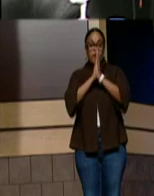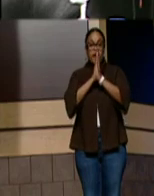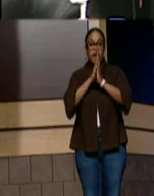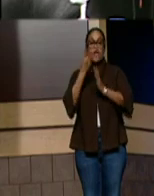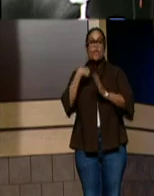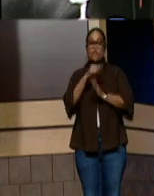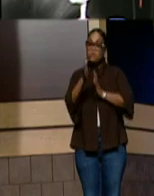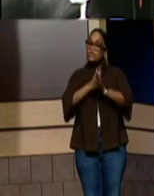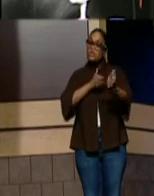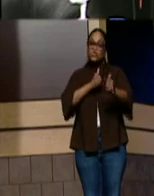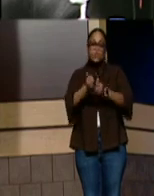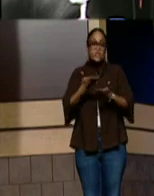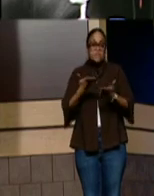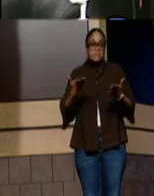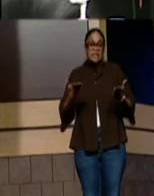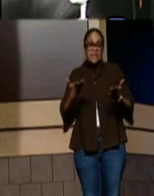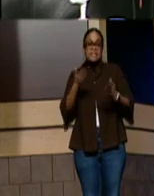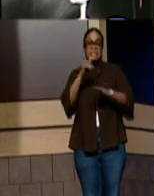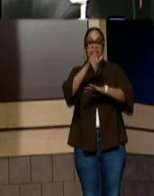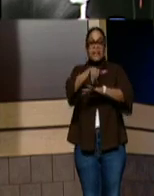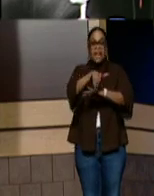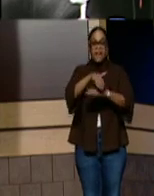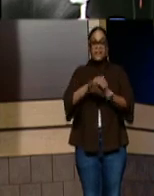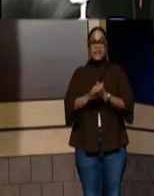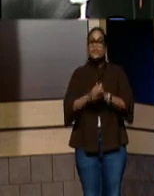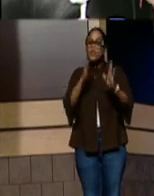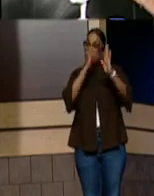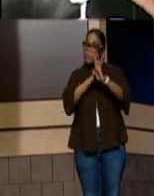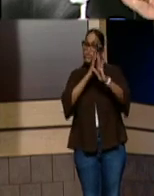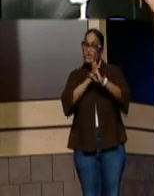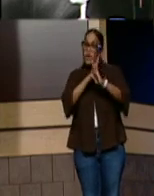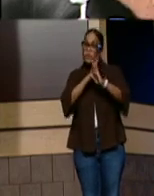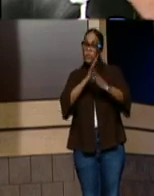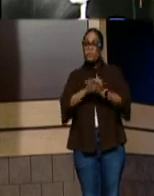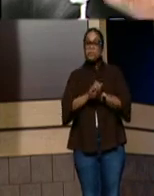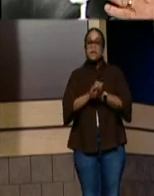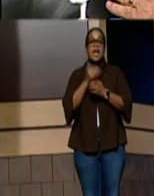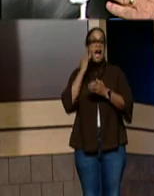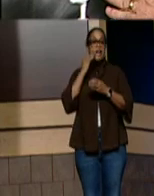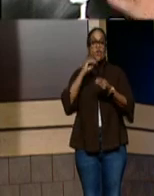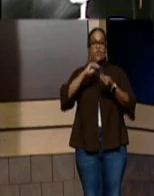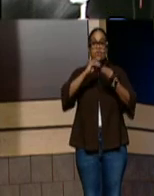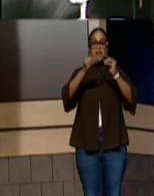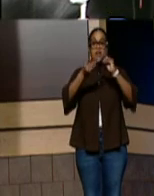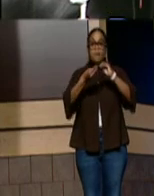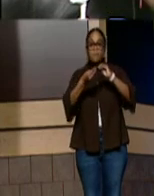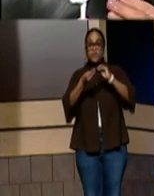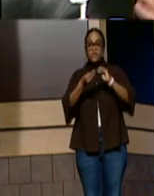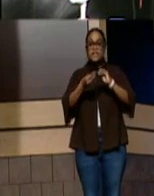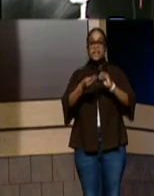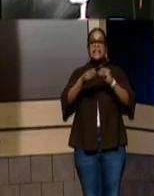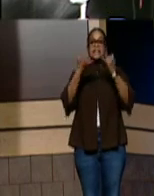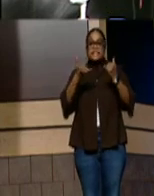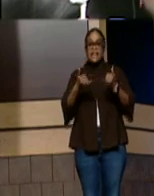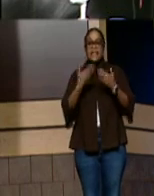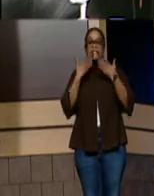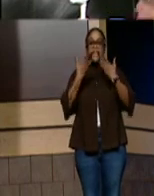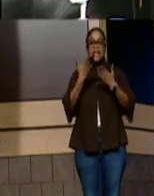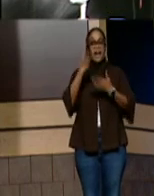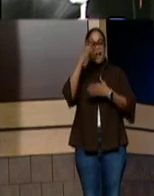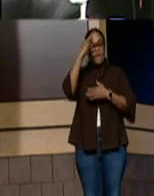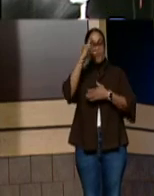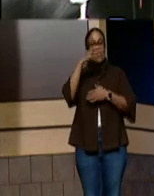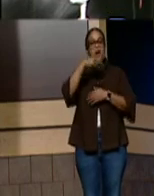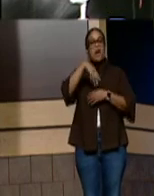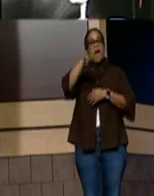tonight. Absolutely. The airwaves are in big trouble. And I know the statistics of today of Chicago. And thank God for our mayor. Thank God for our